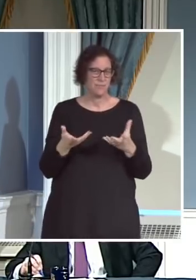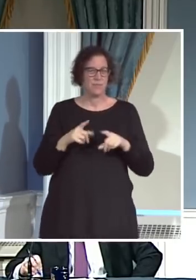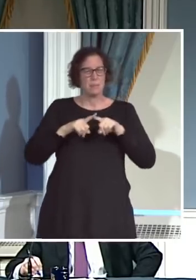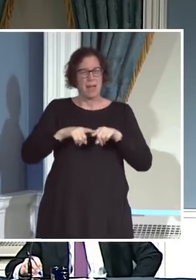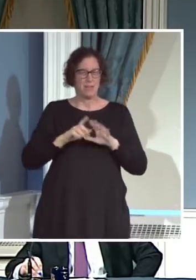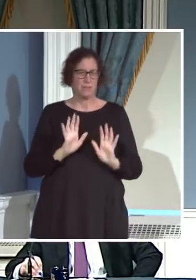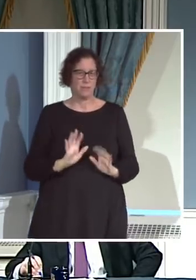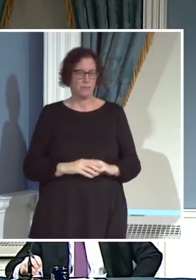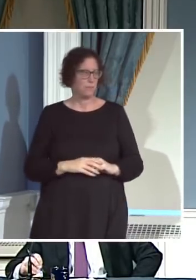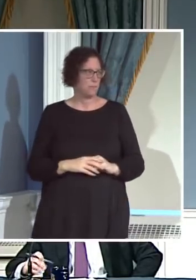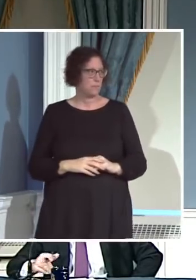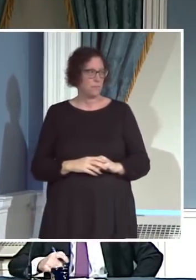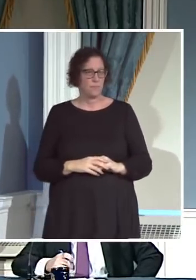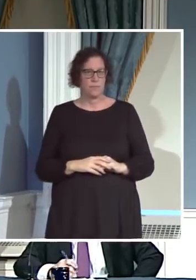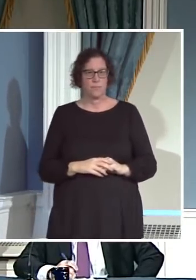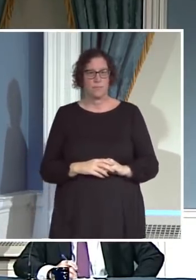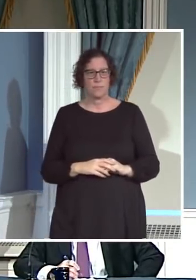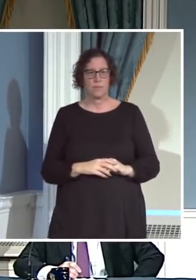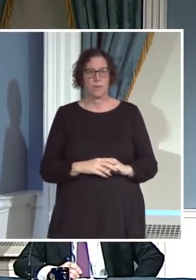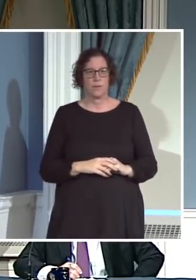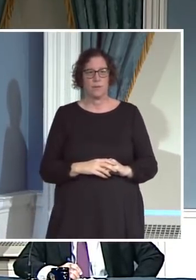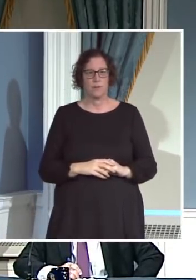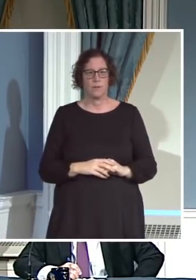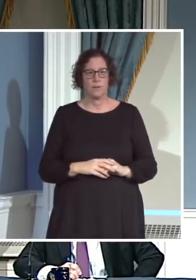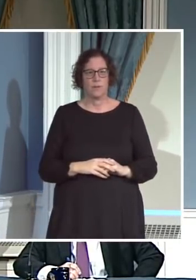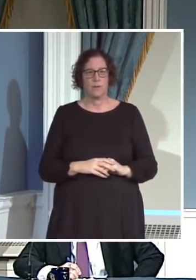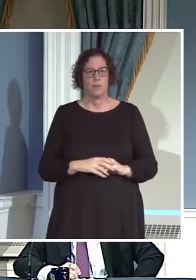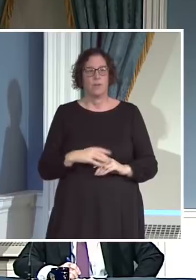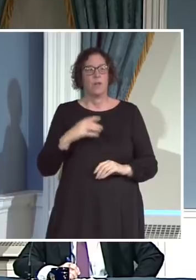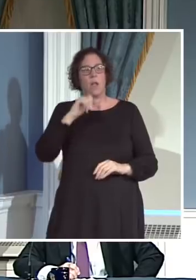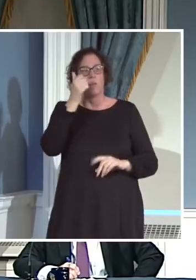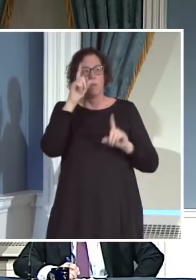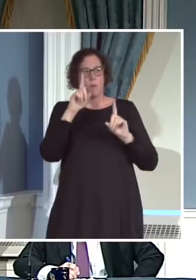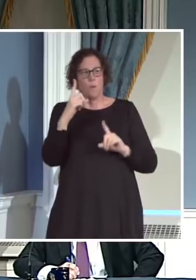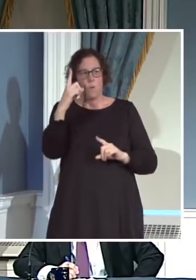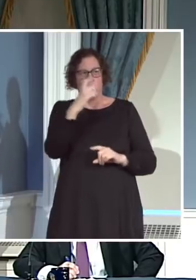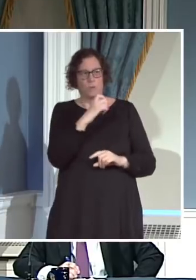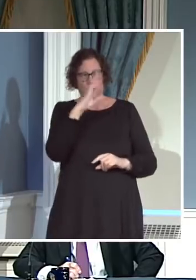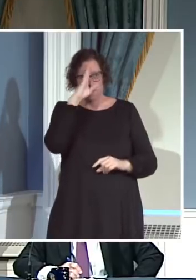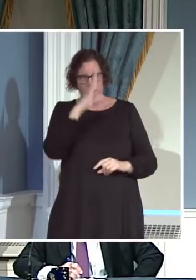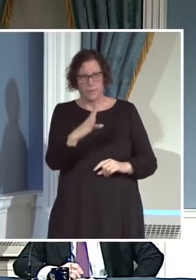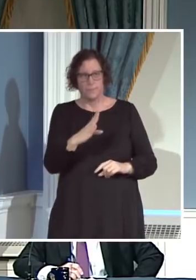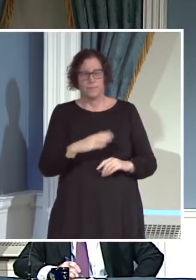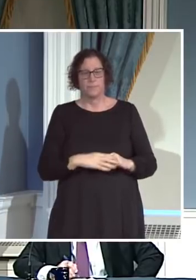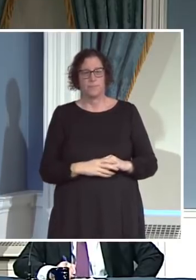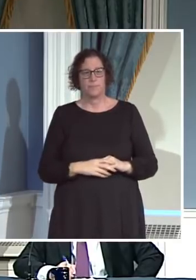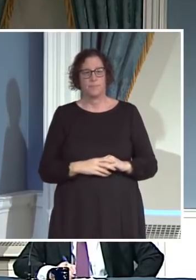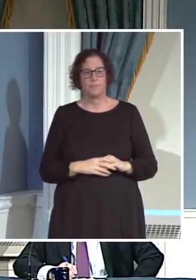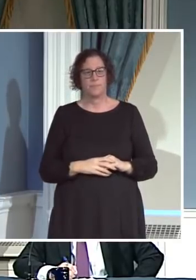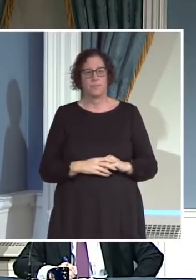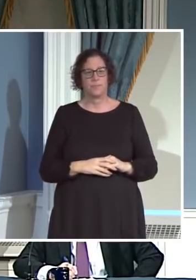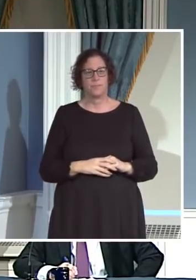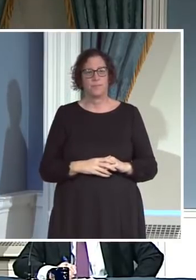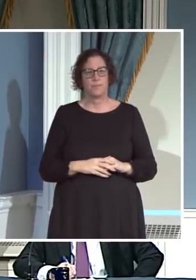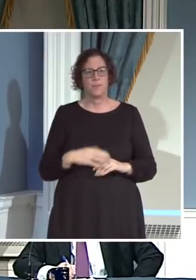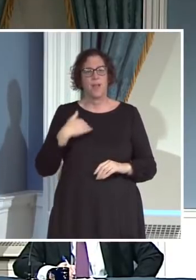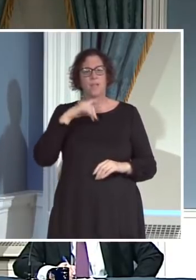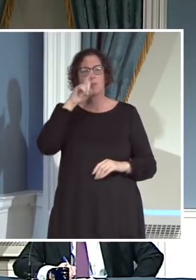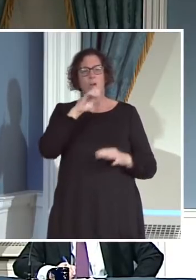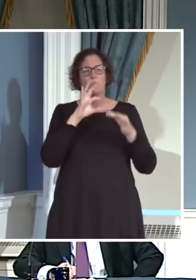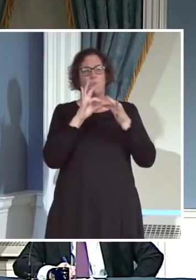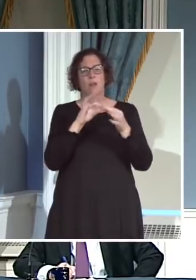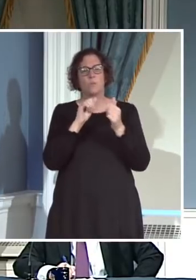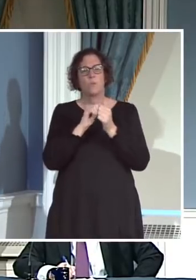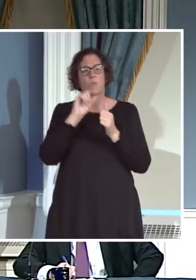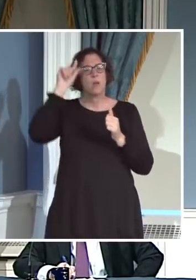Hi, Mr. Mayor. Hi, Dr. Katz. I wanted to ask about something Governor Cuomo said today. He said,